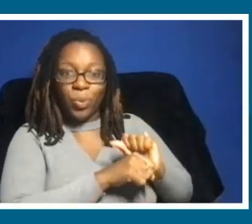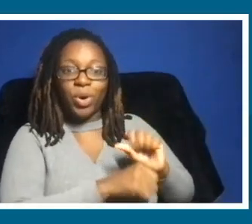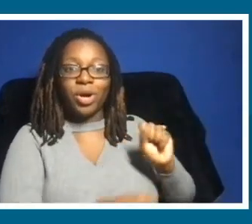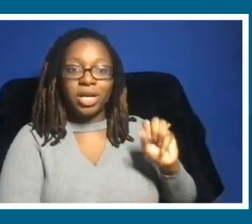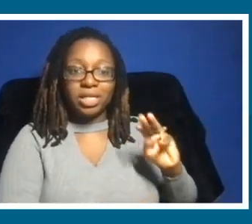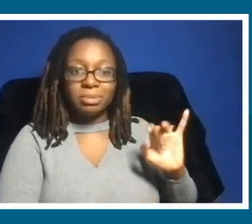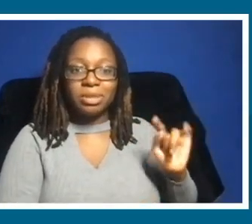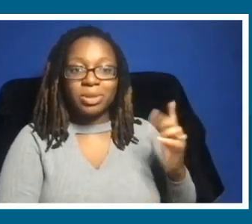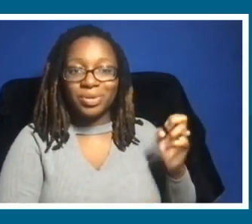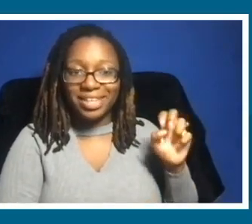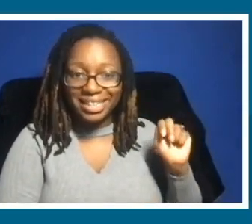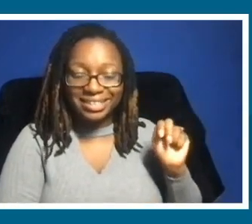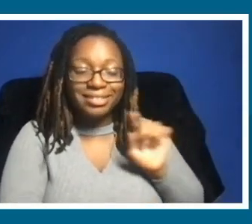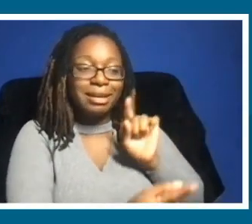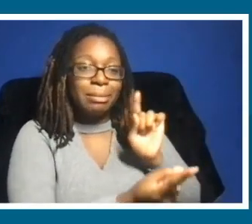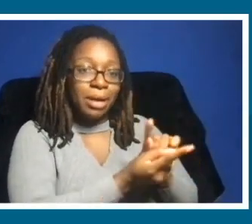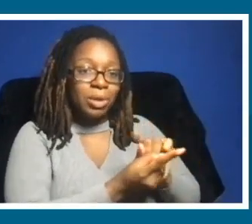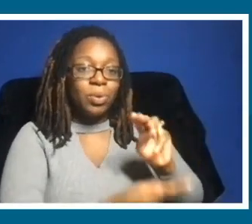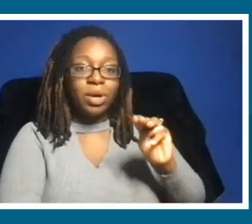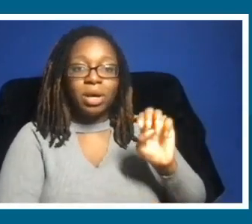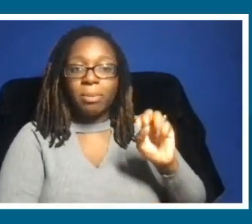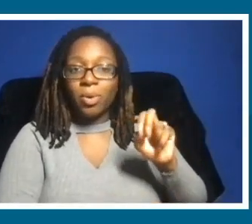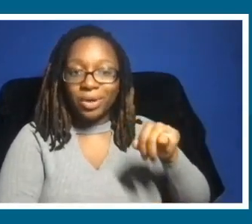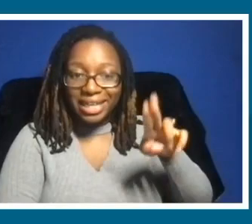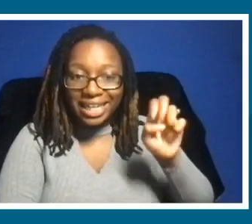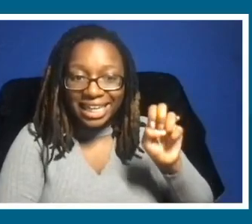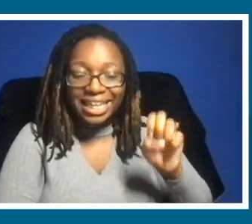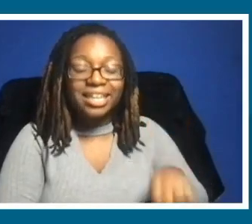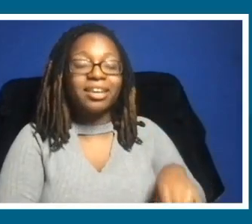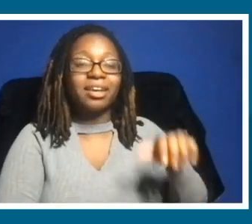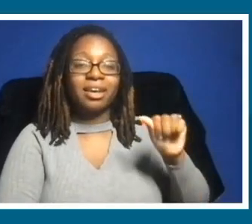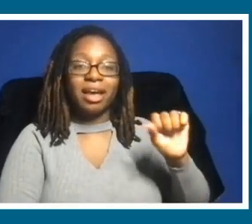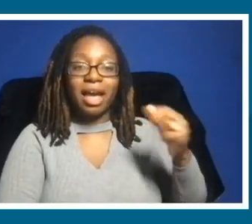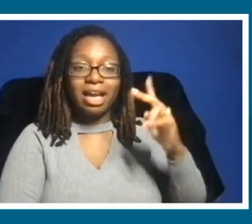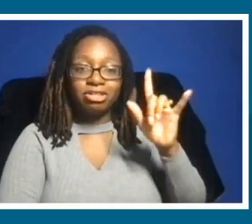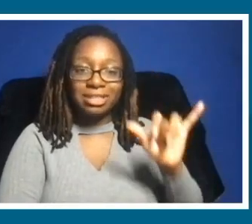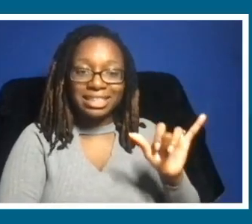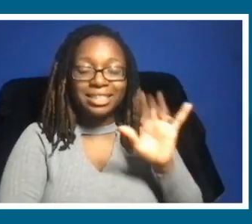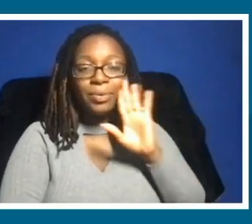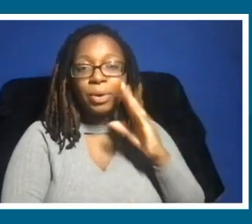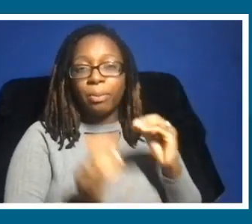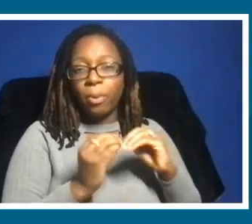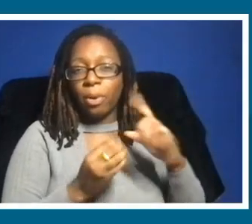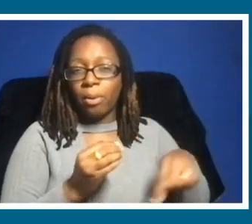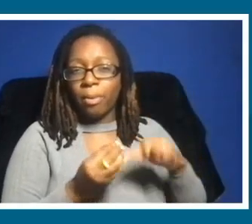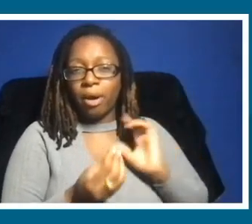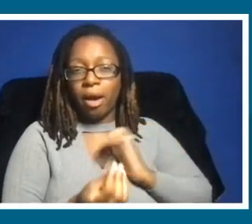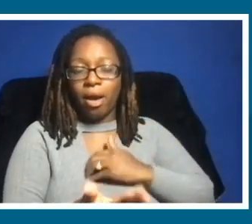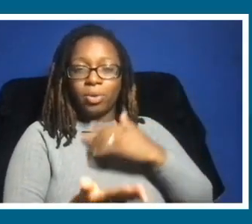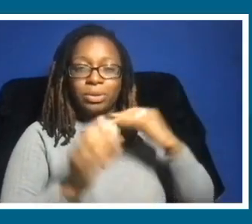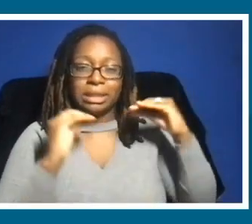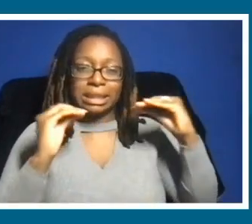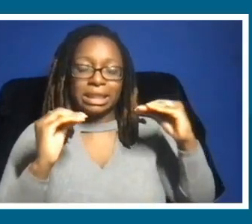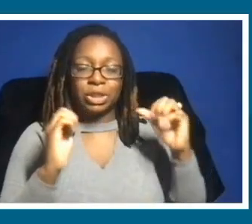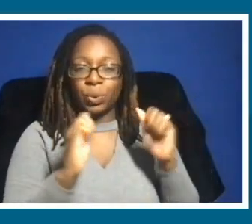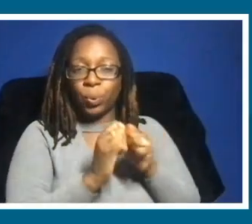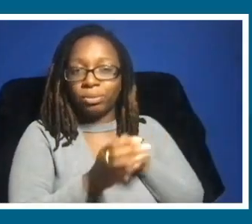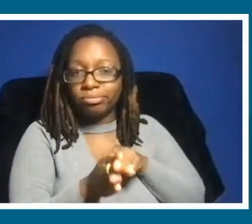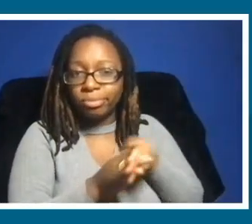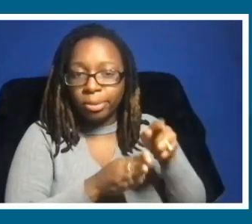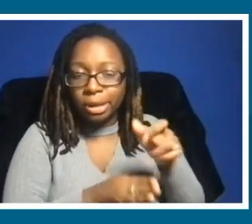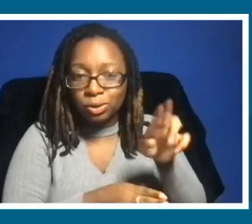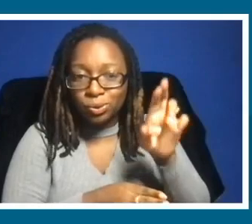Monique and with Ashley to tell them a little bit more about our Teaching with Primary Sources program. Their enthusiasm